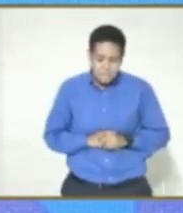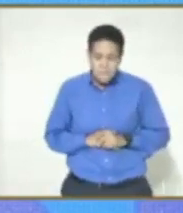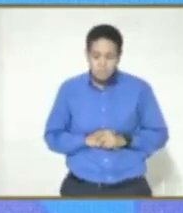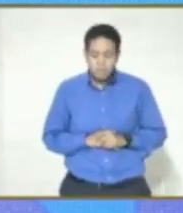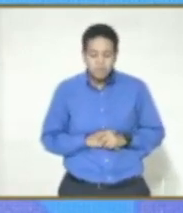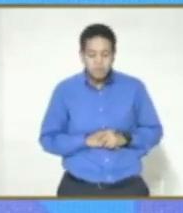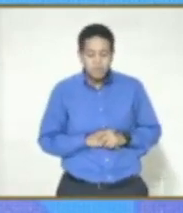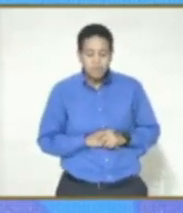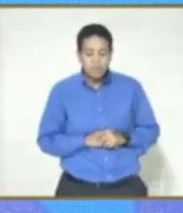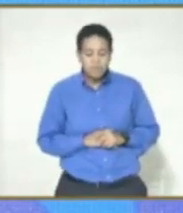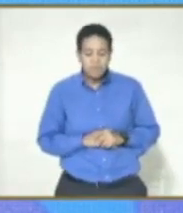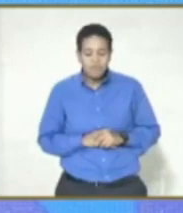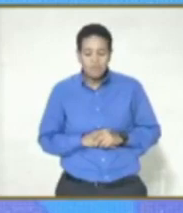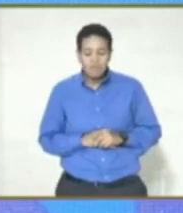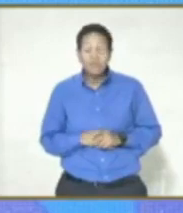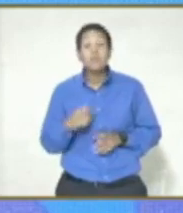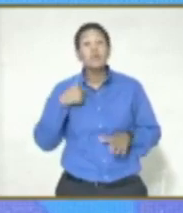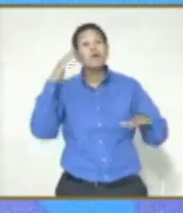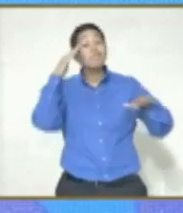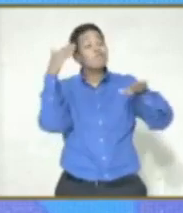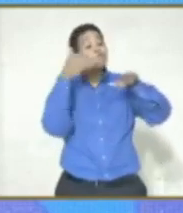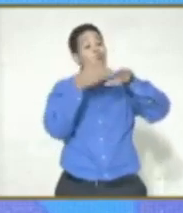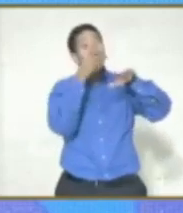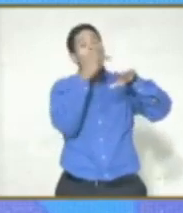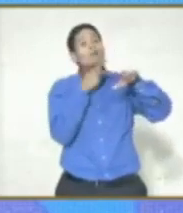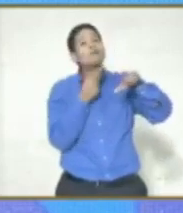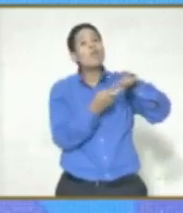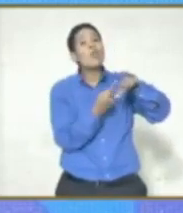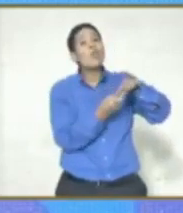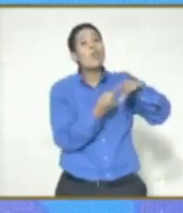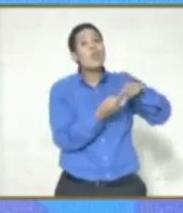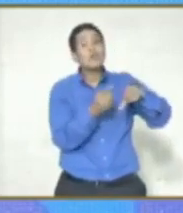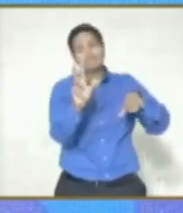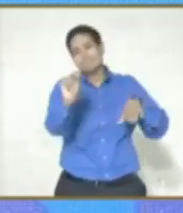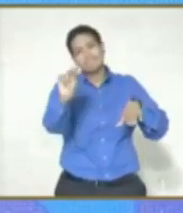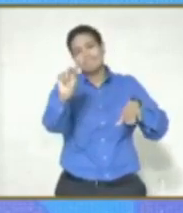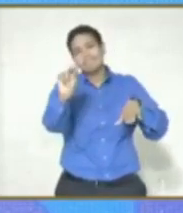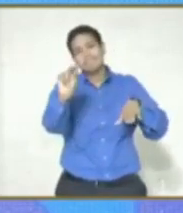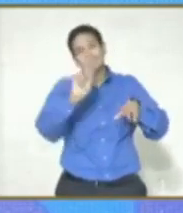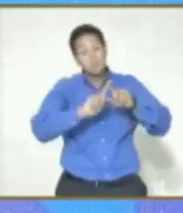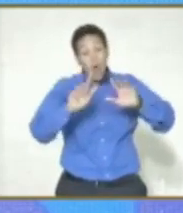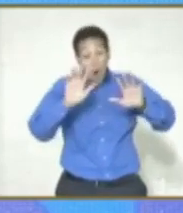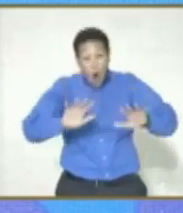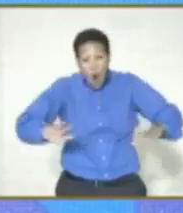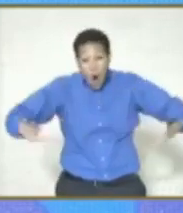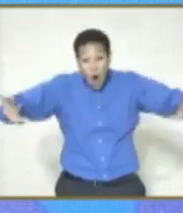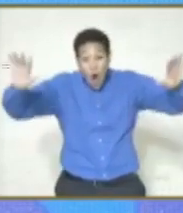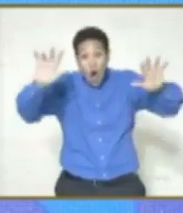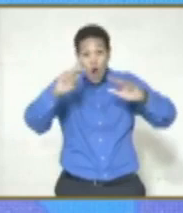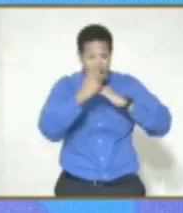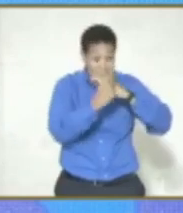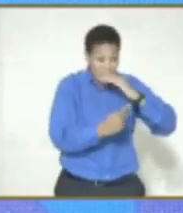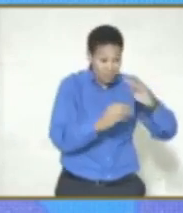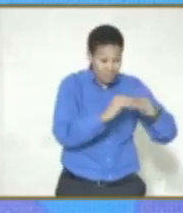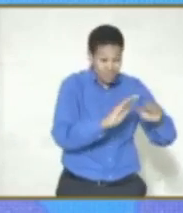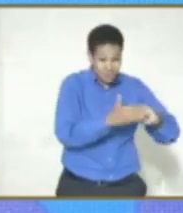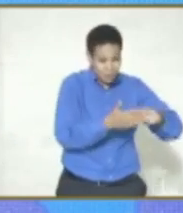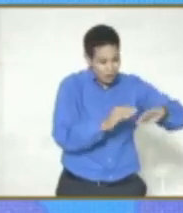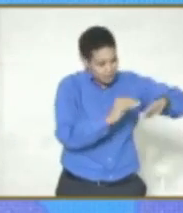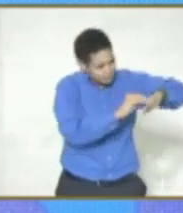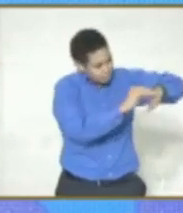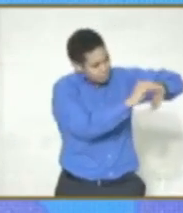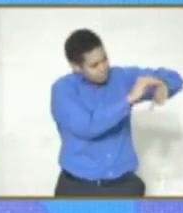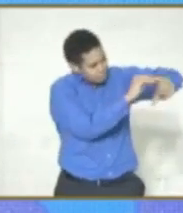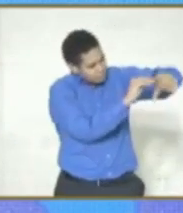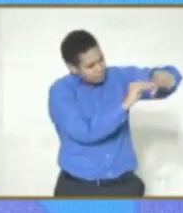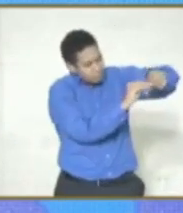interests in the corporate area, but every parish in Jamaica, there is